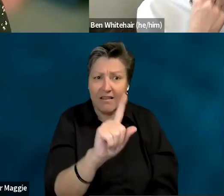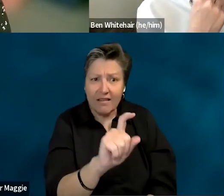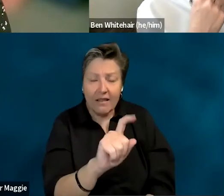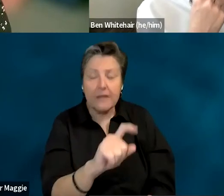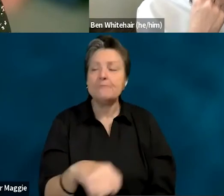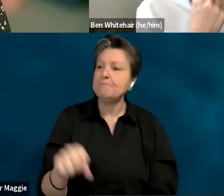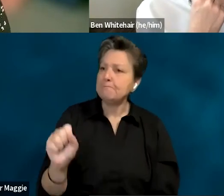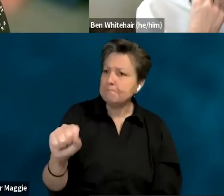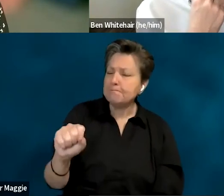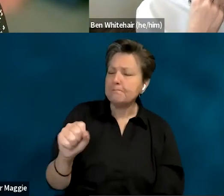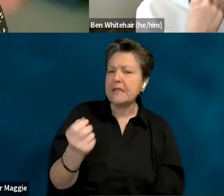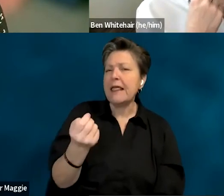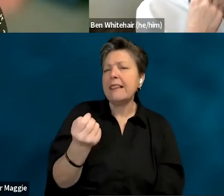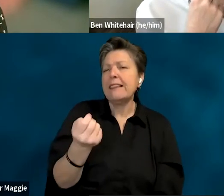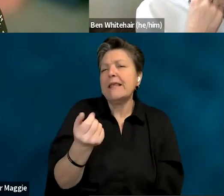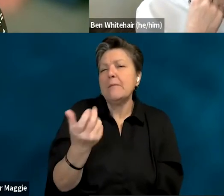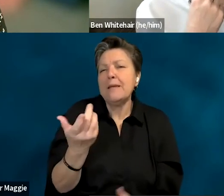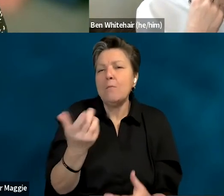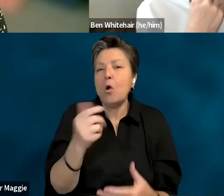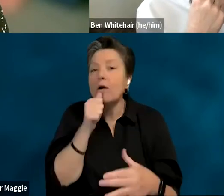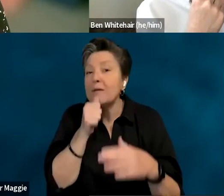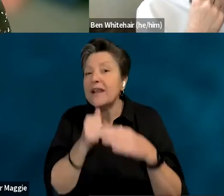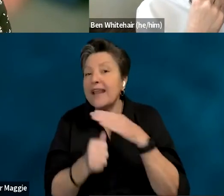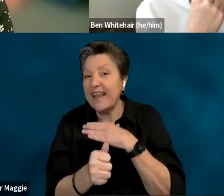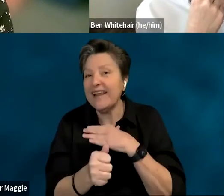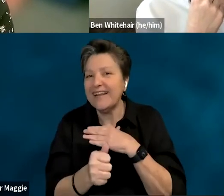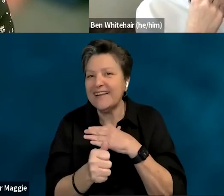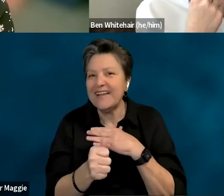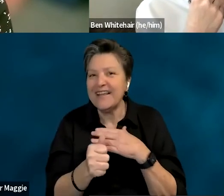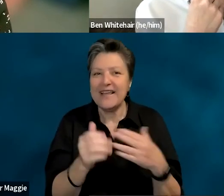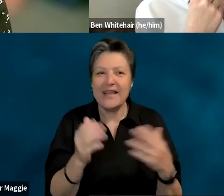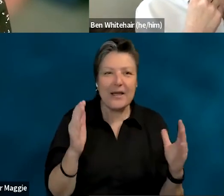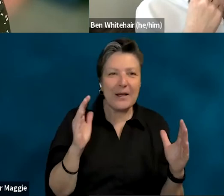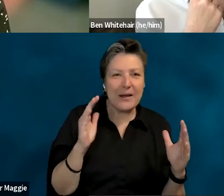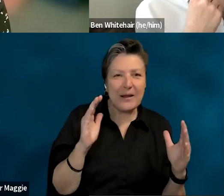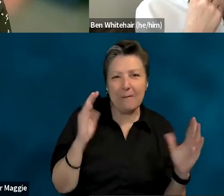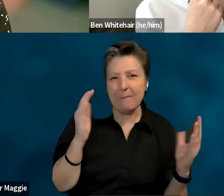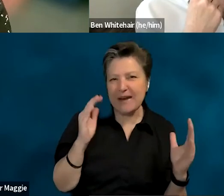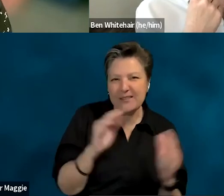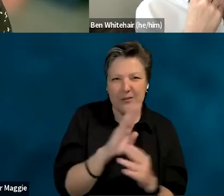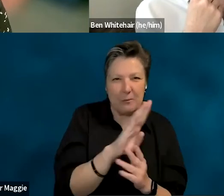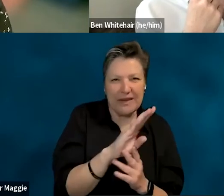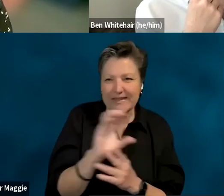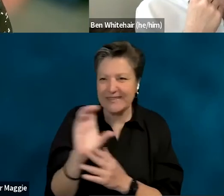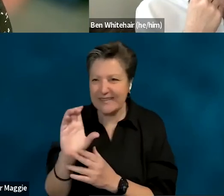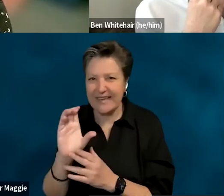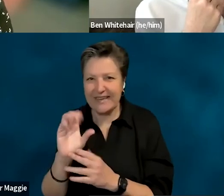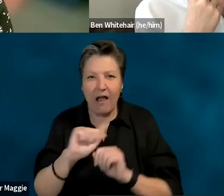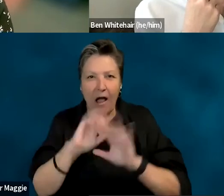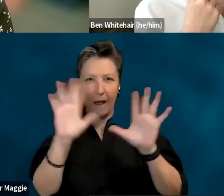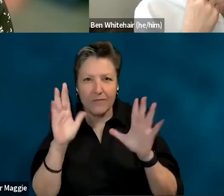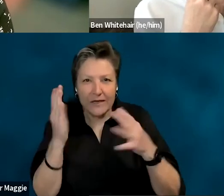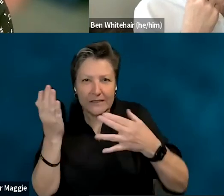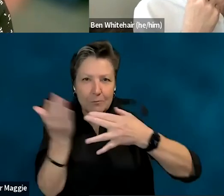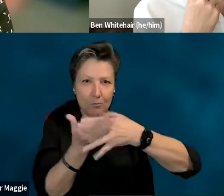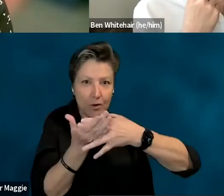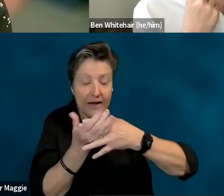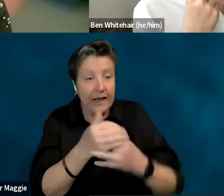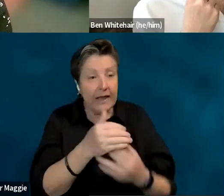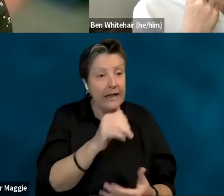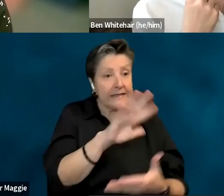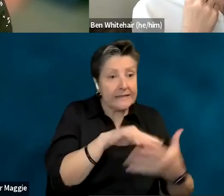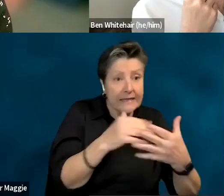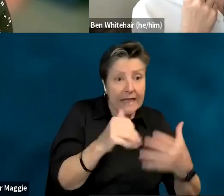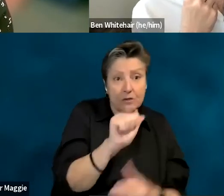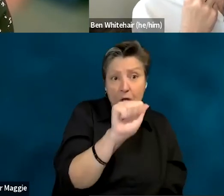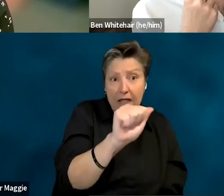more hidden than, say, the schedule break between B and C, which is, you know, that obvious break there. So the Schedule A break is